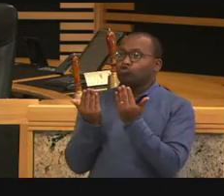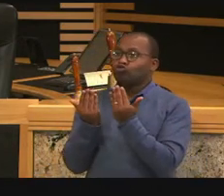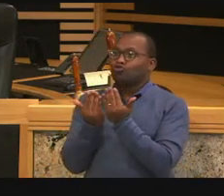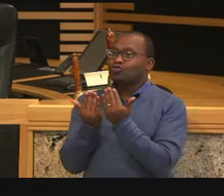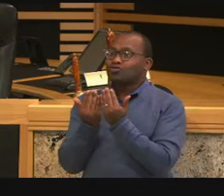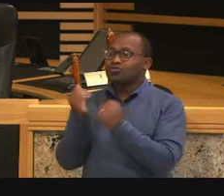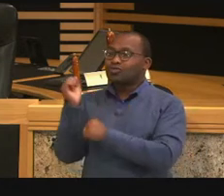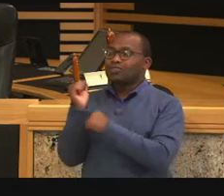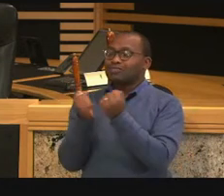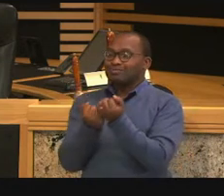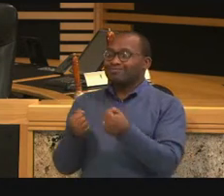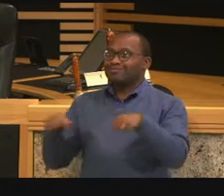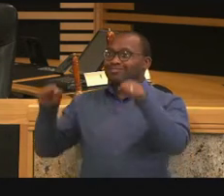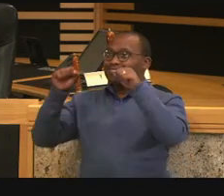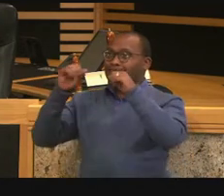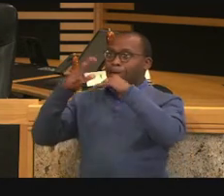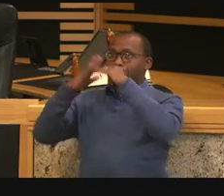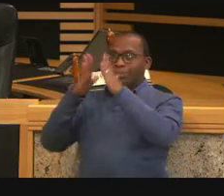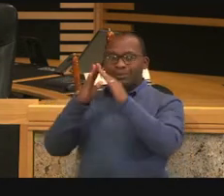we have observed that